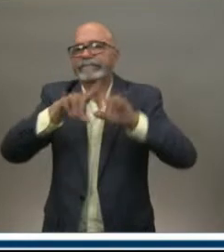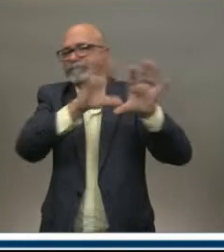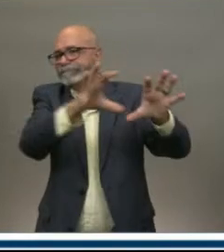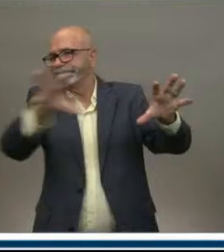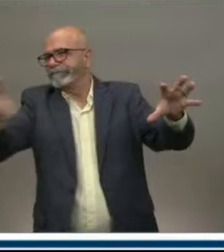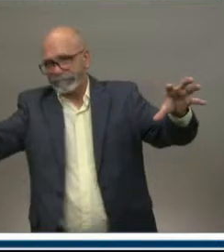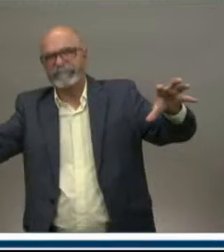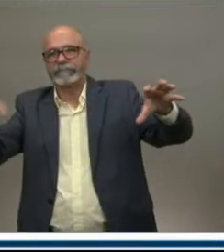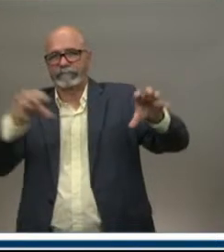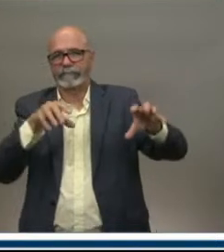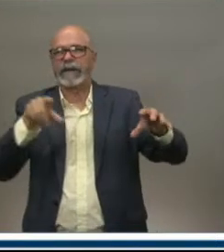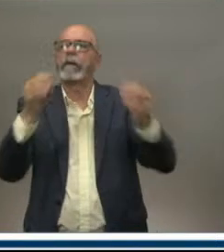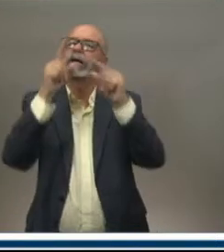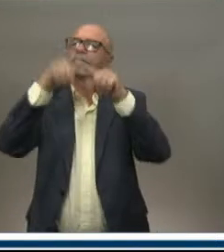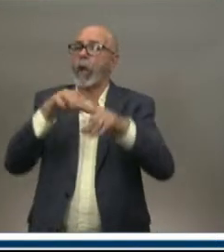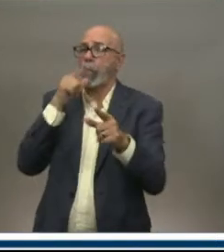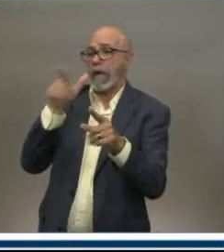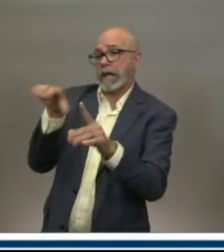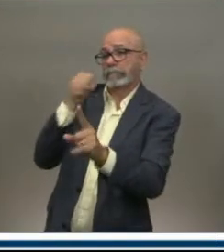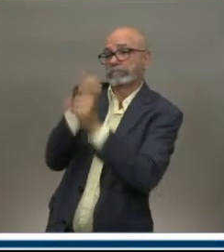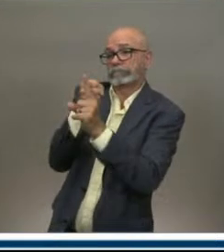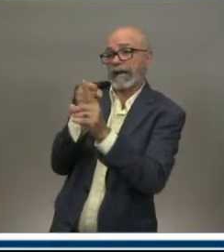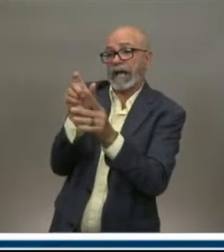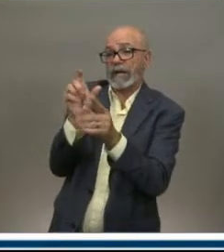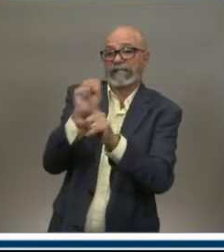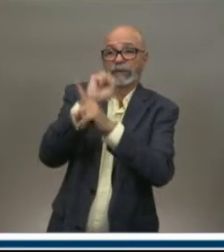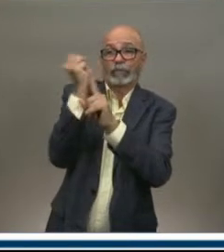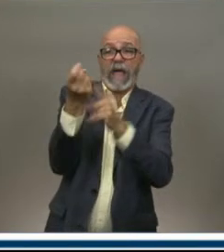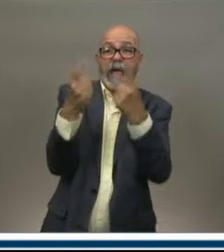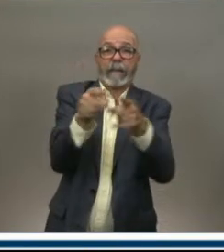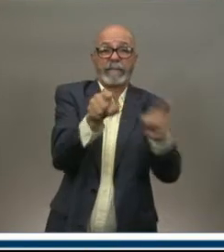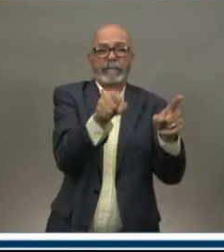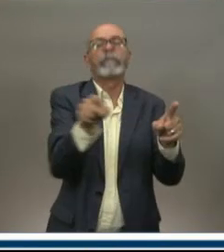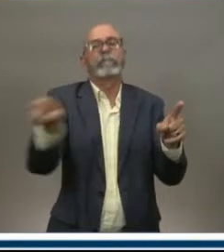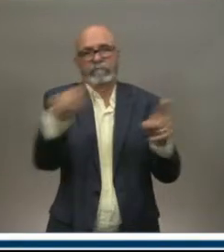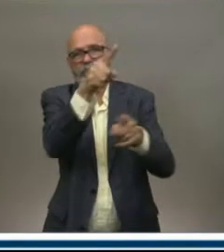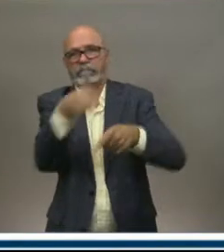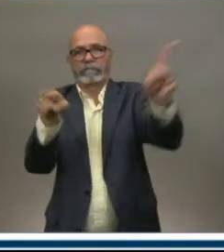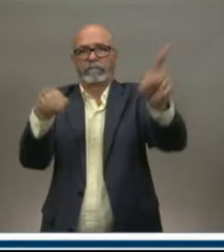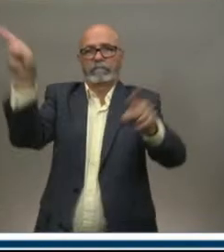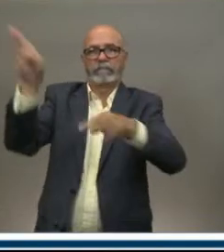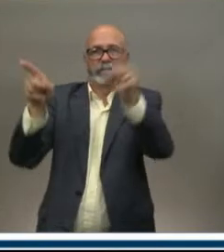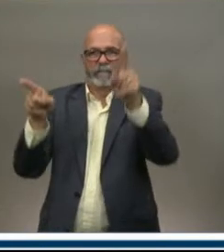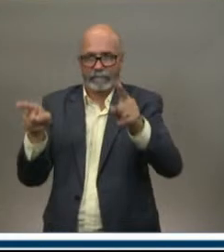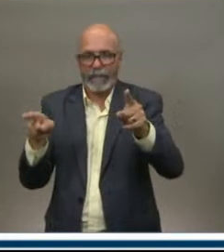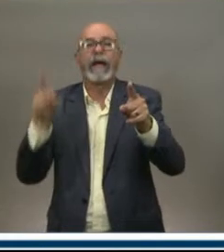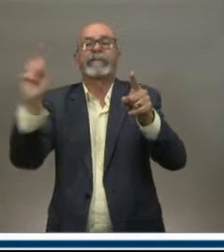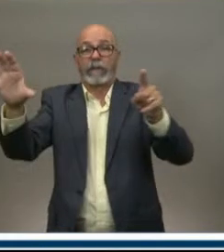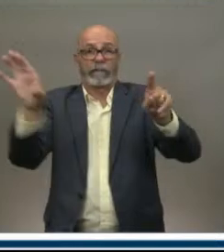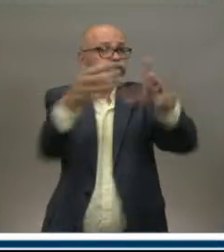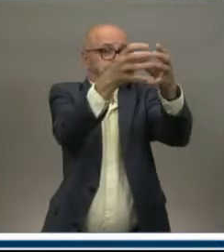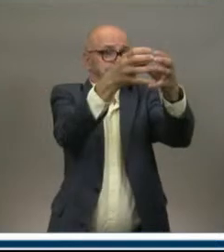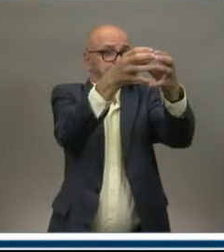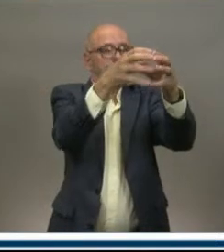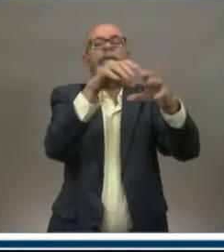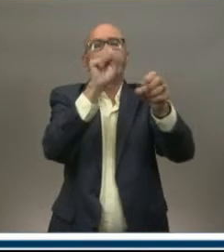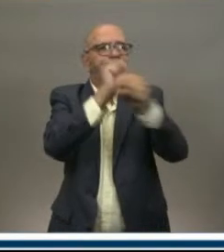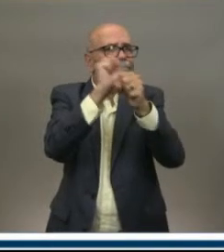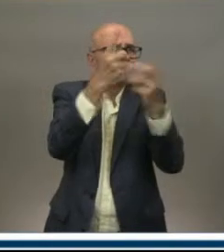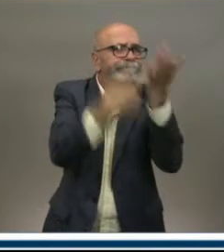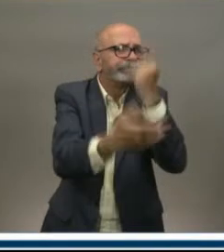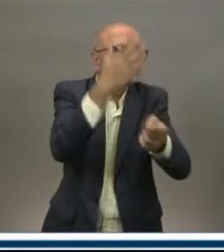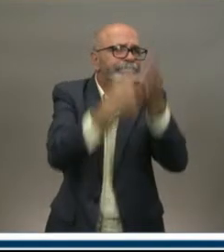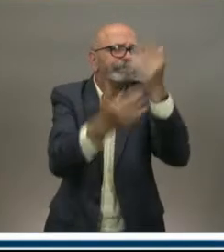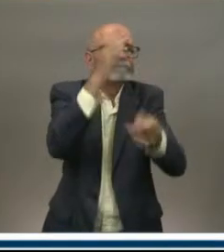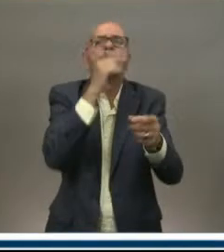situation. But they would be available to be tapped into and come together to support the needs